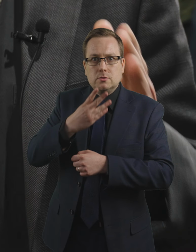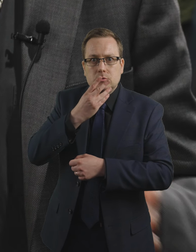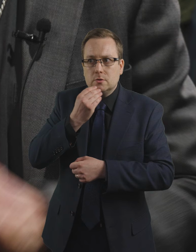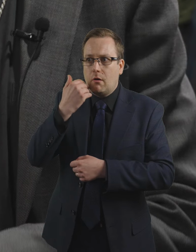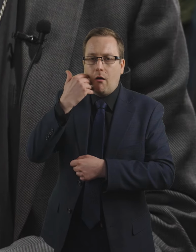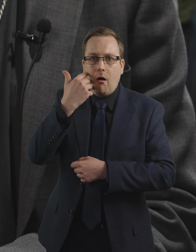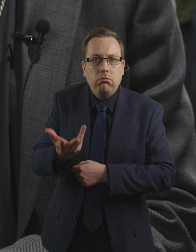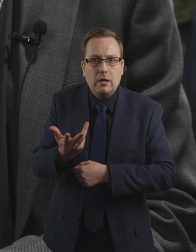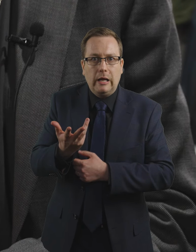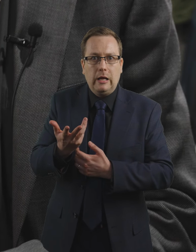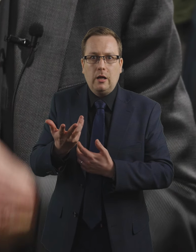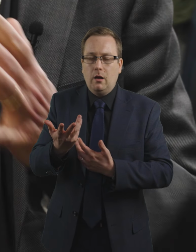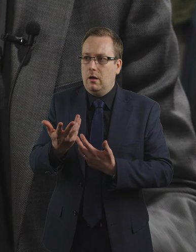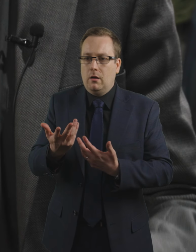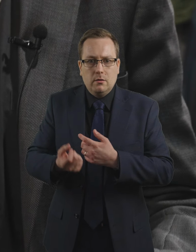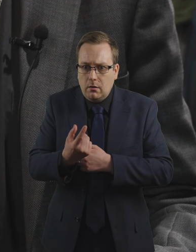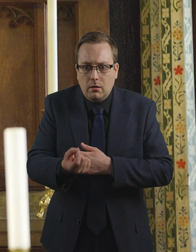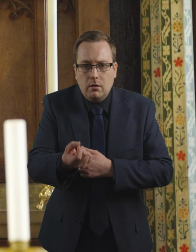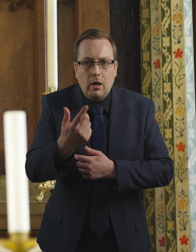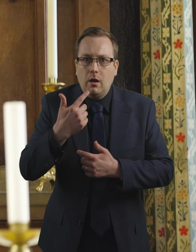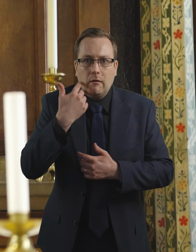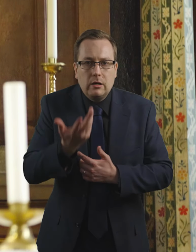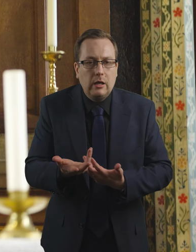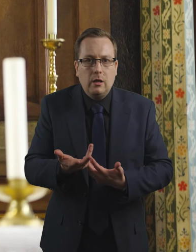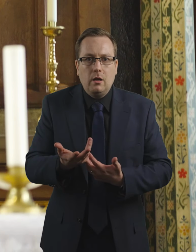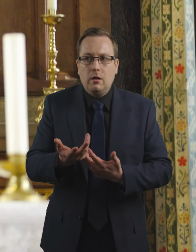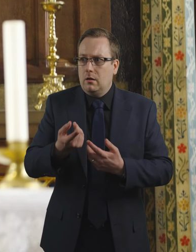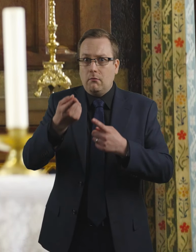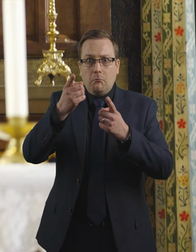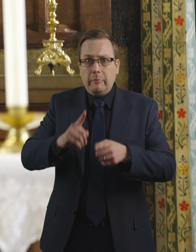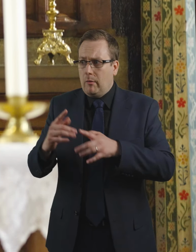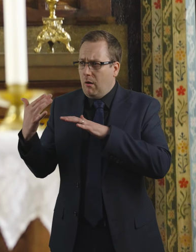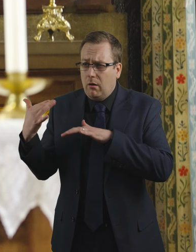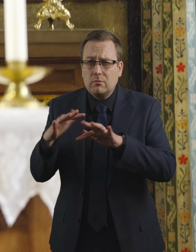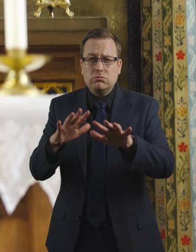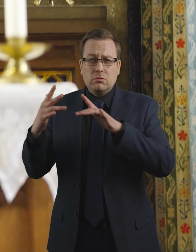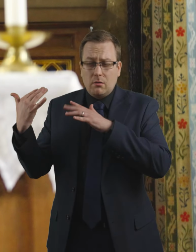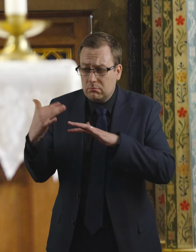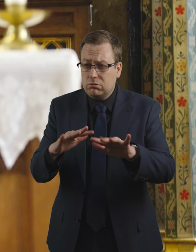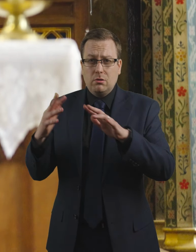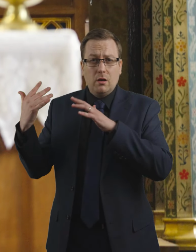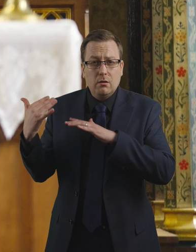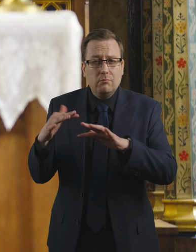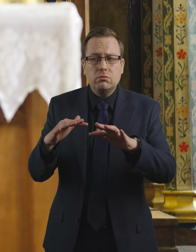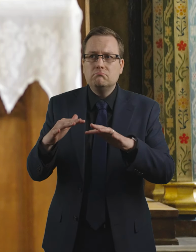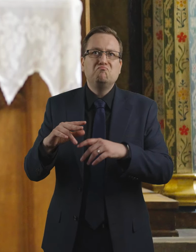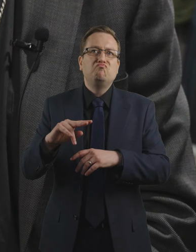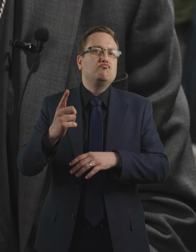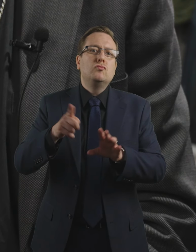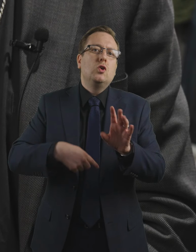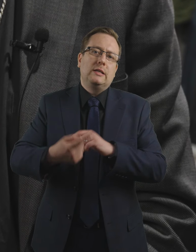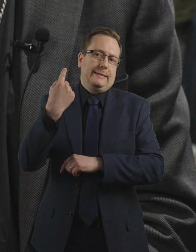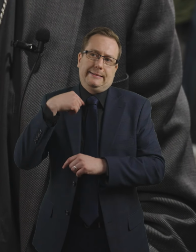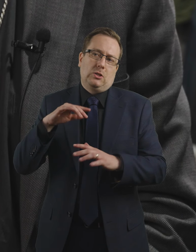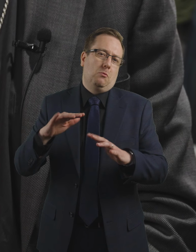use every single day of the week with something going on. The number of people coming in is extraordinary. A couple of years ago,